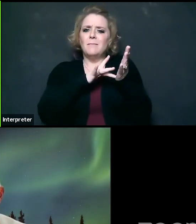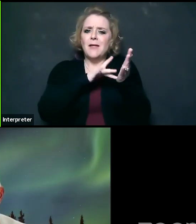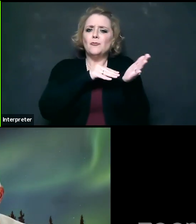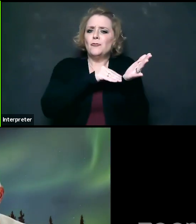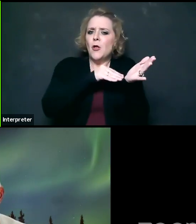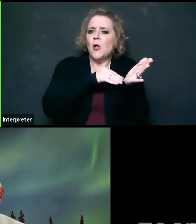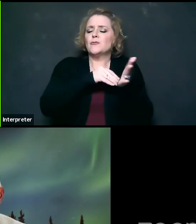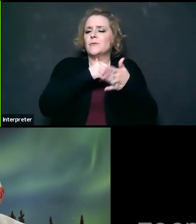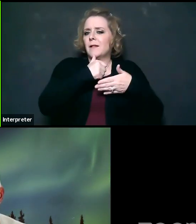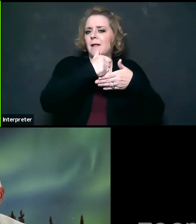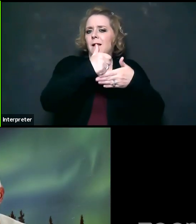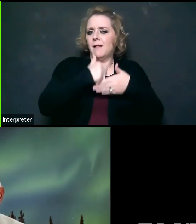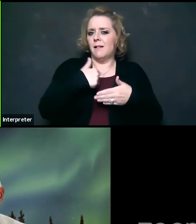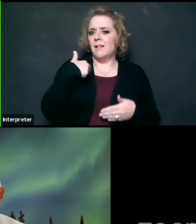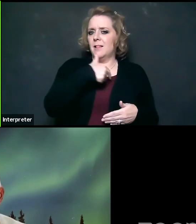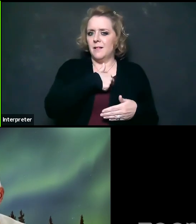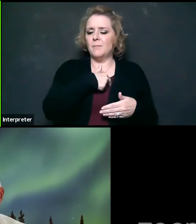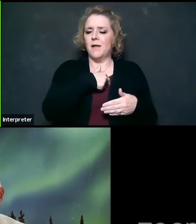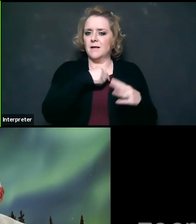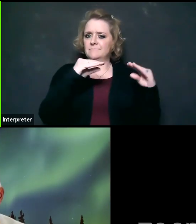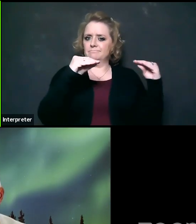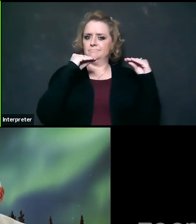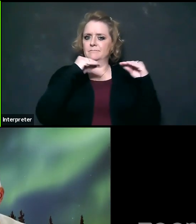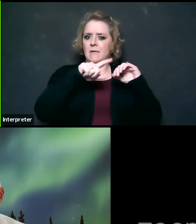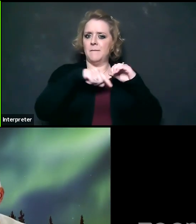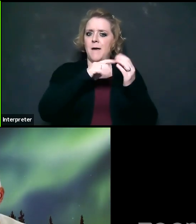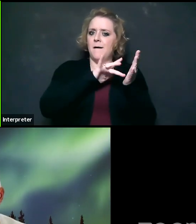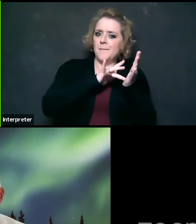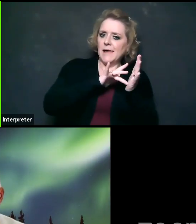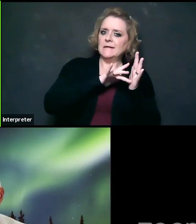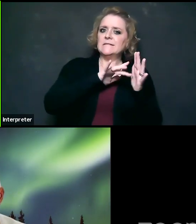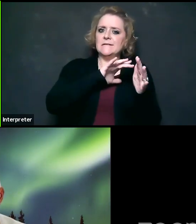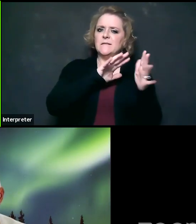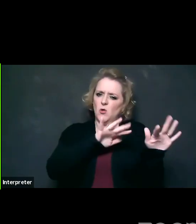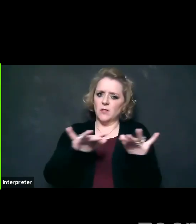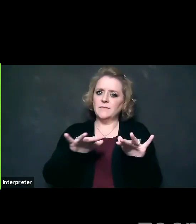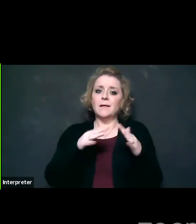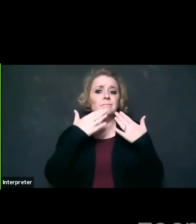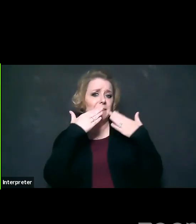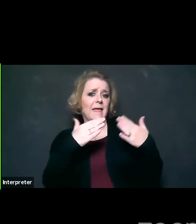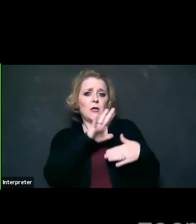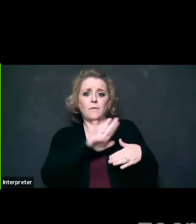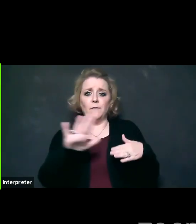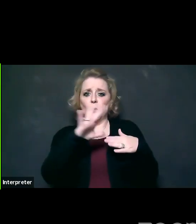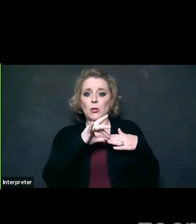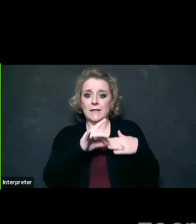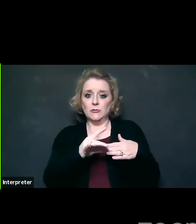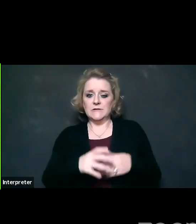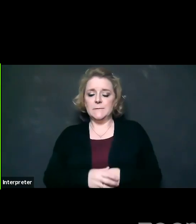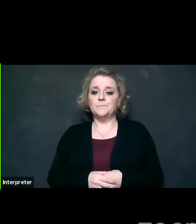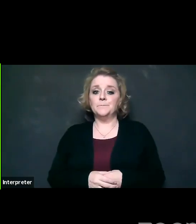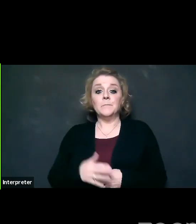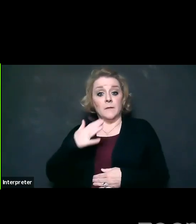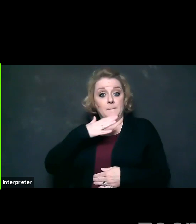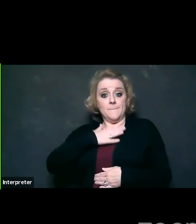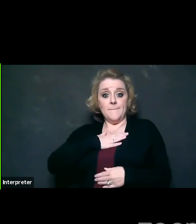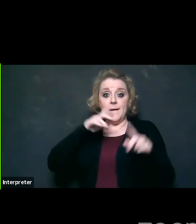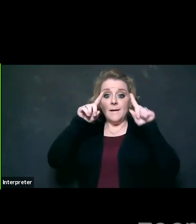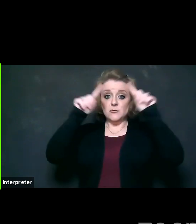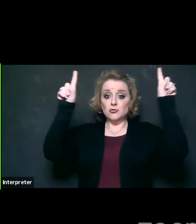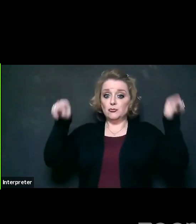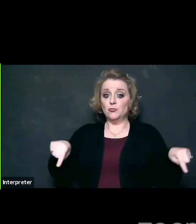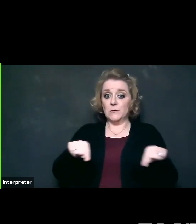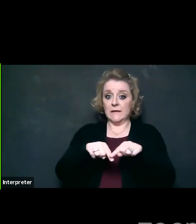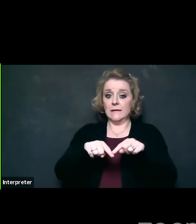the public health authority for the city and for the county. Thank you for your leadership. I'm going to share my screen and talk about